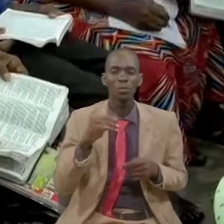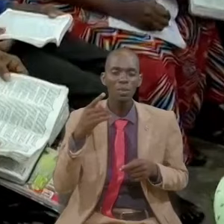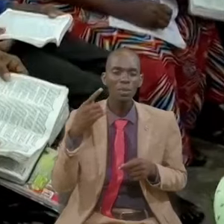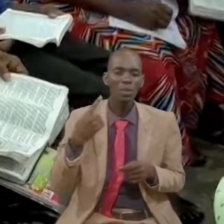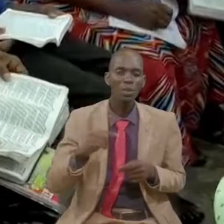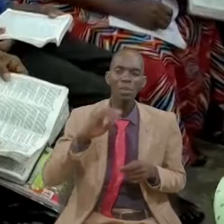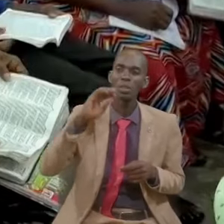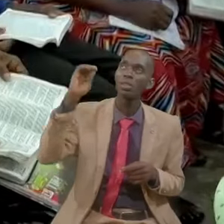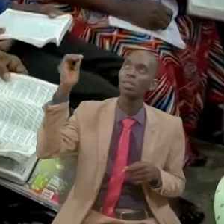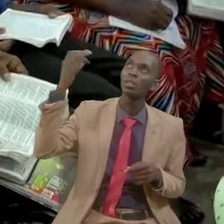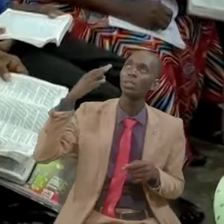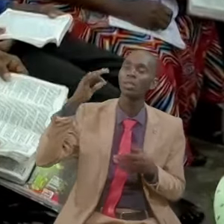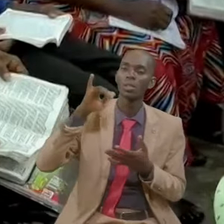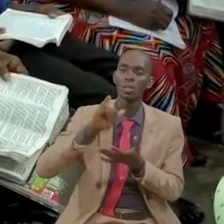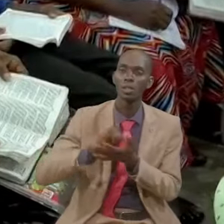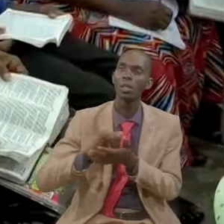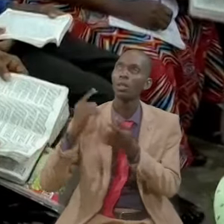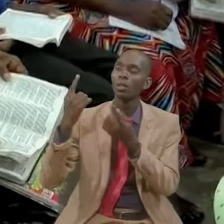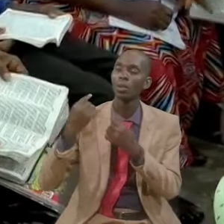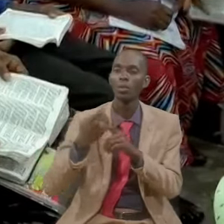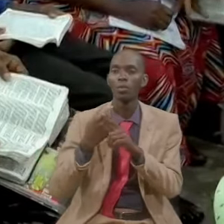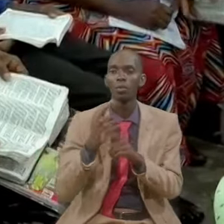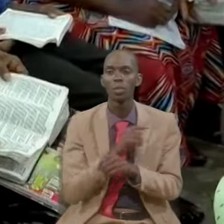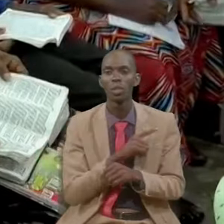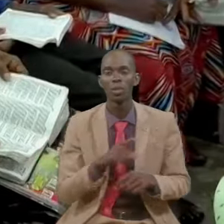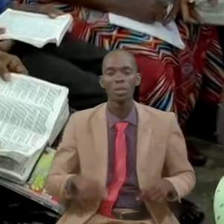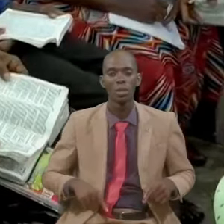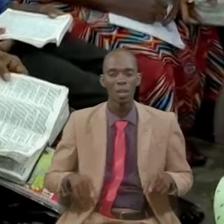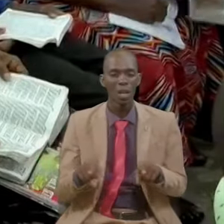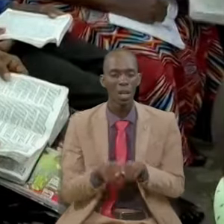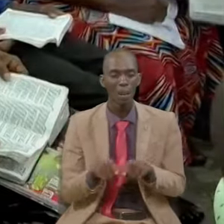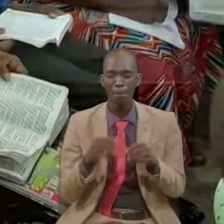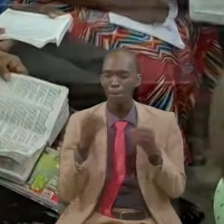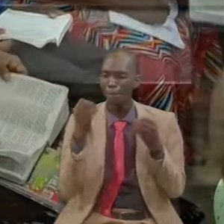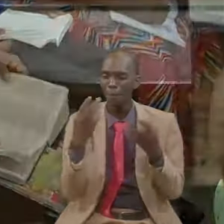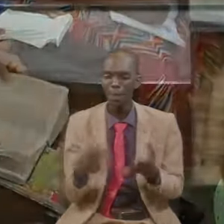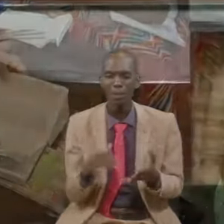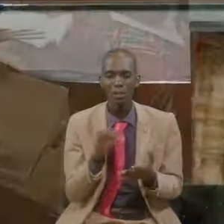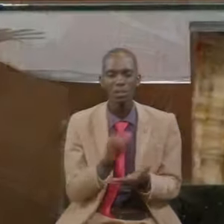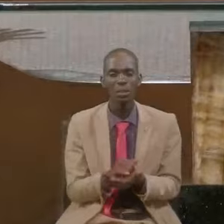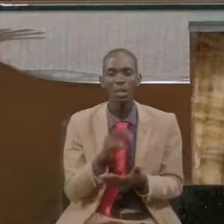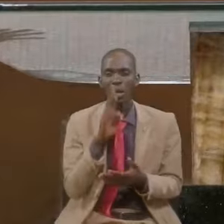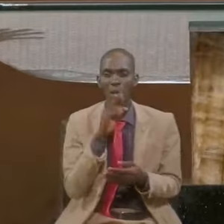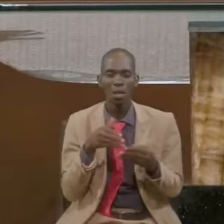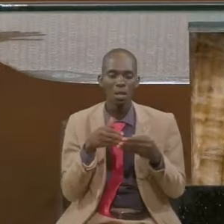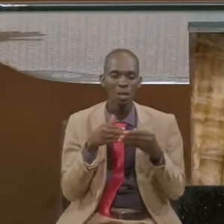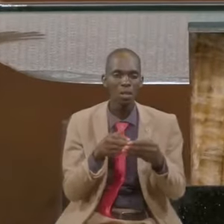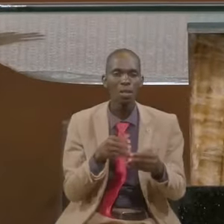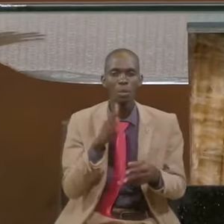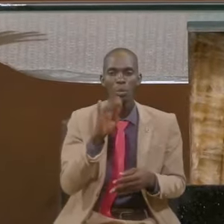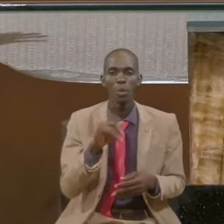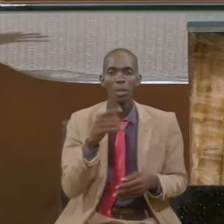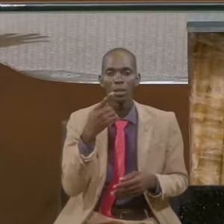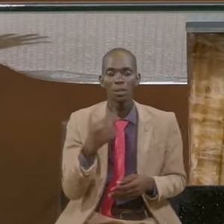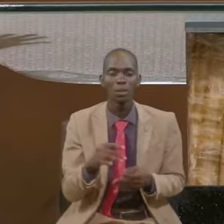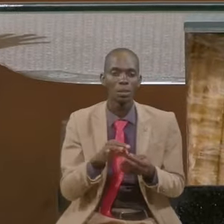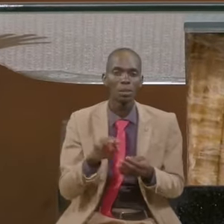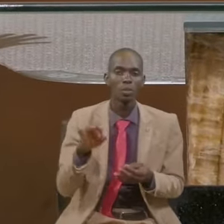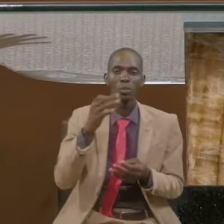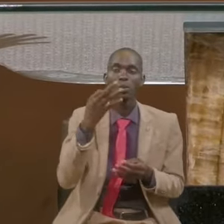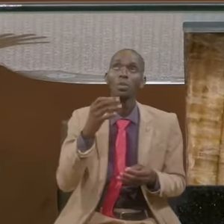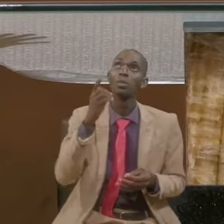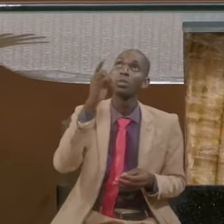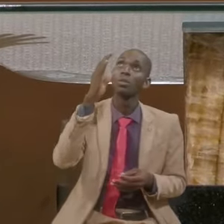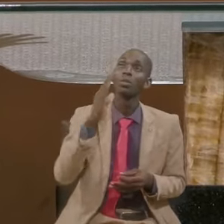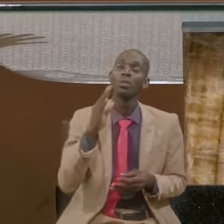Lord, as many as are led by the Spirit of God,